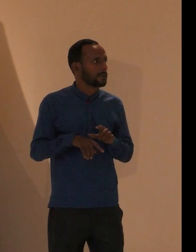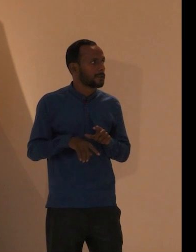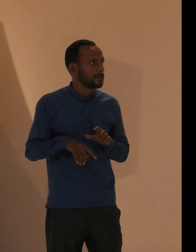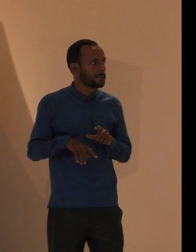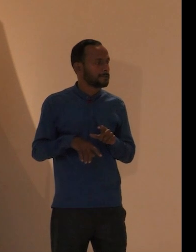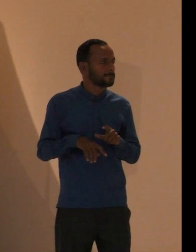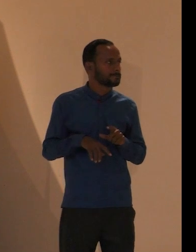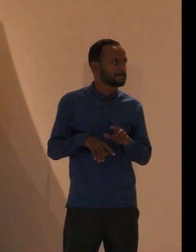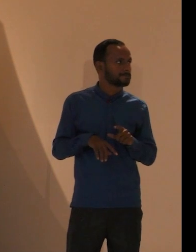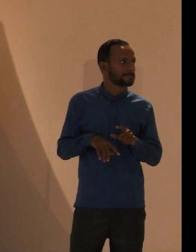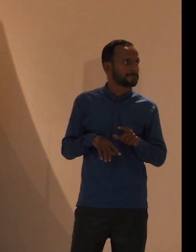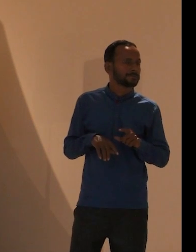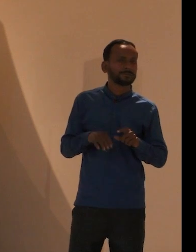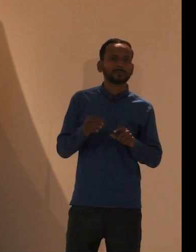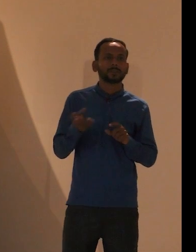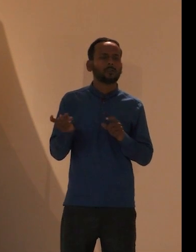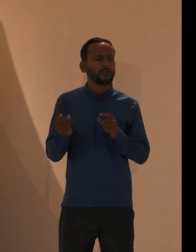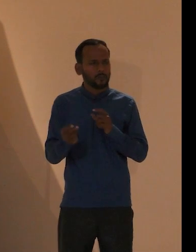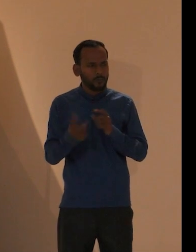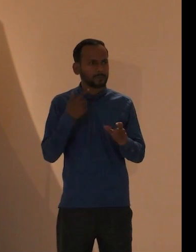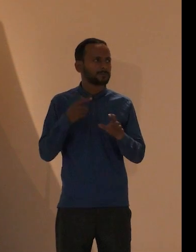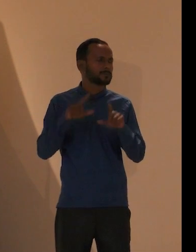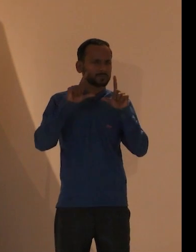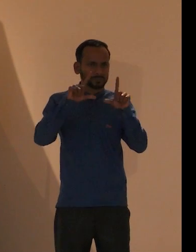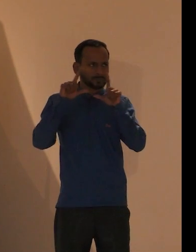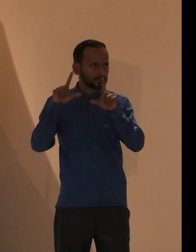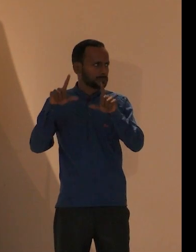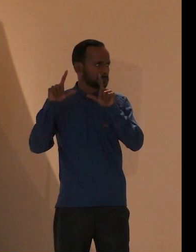this is just a random slide on the various kinds of